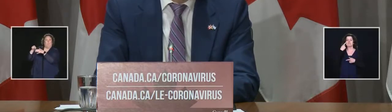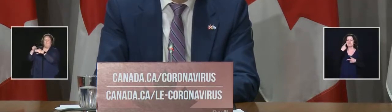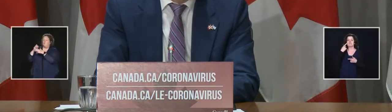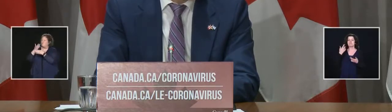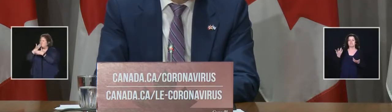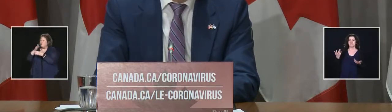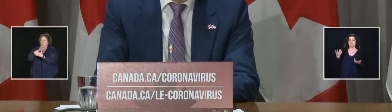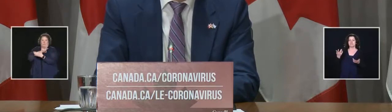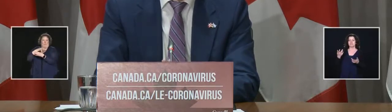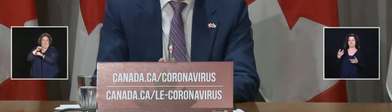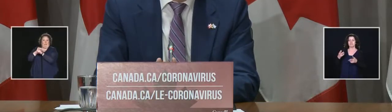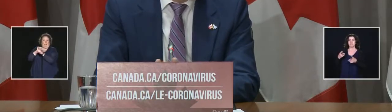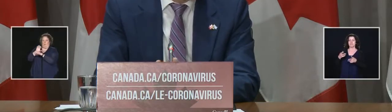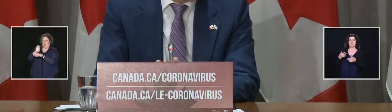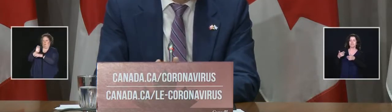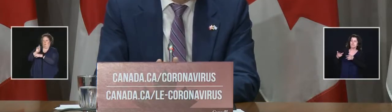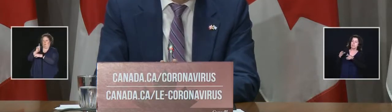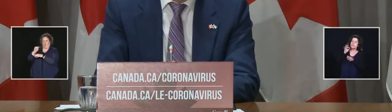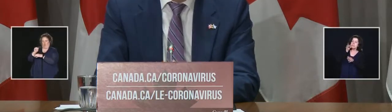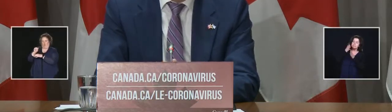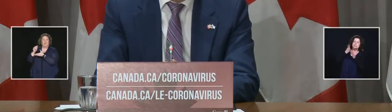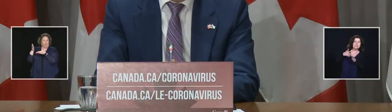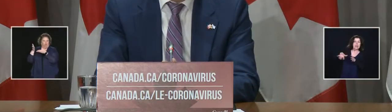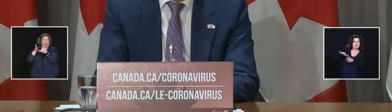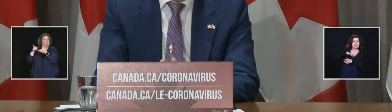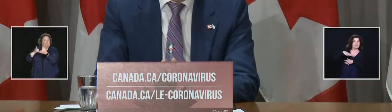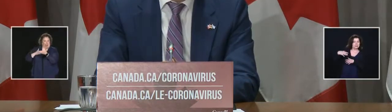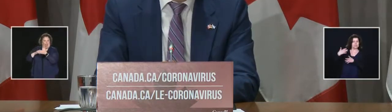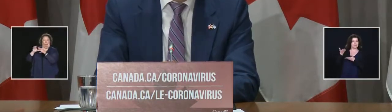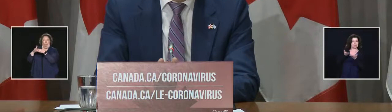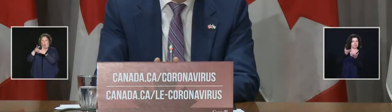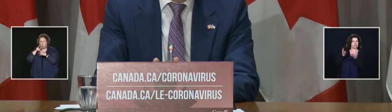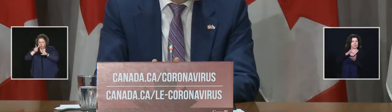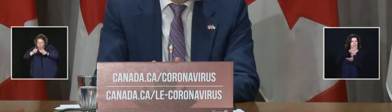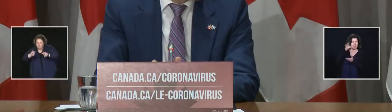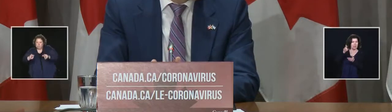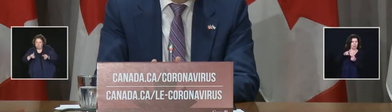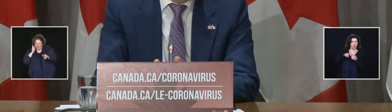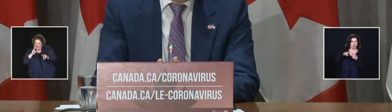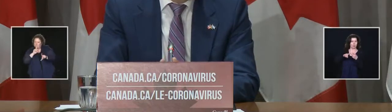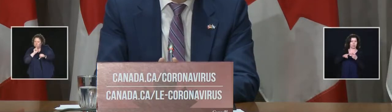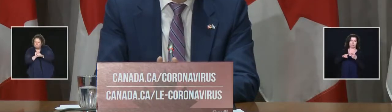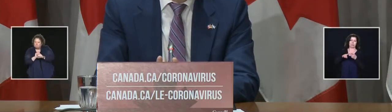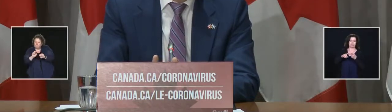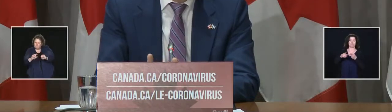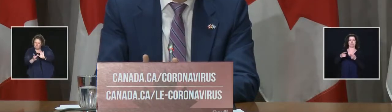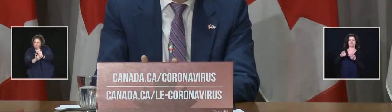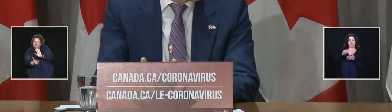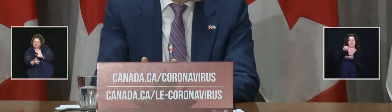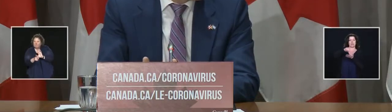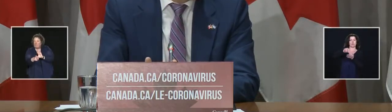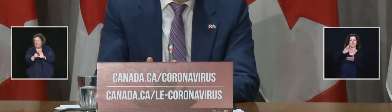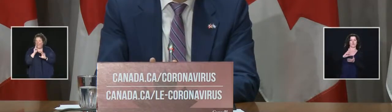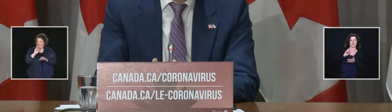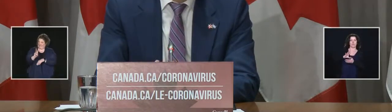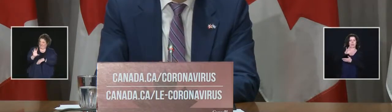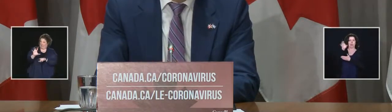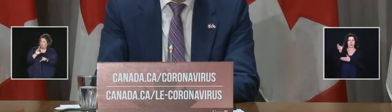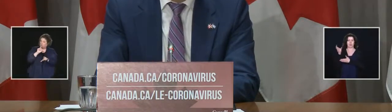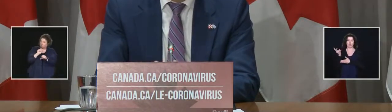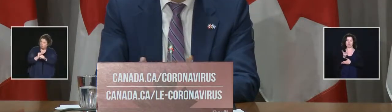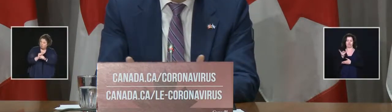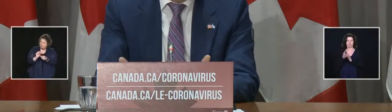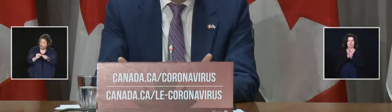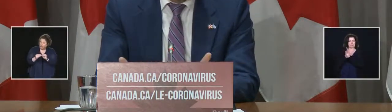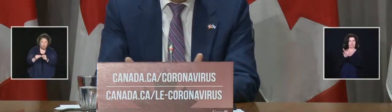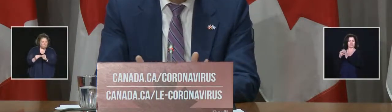Service Canada to make sure that these are actual frauds. And in fact, the actual number may be more than 600 because the work is ongoing